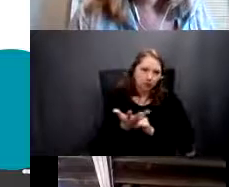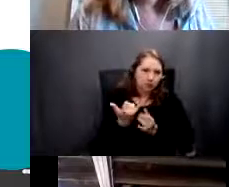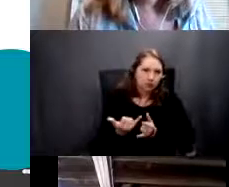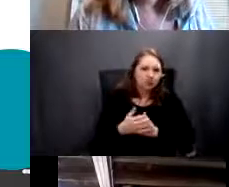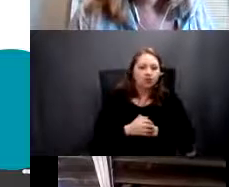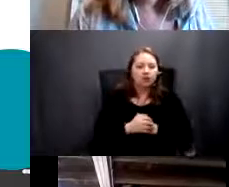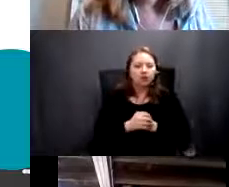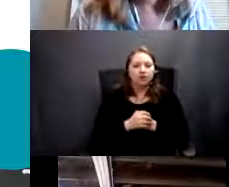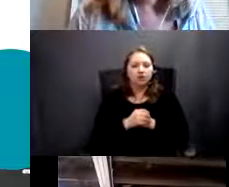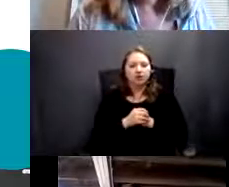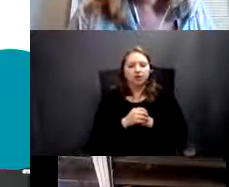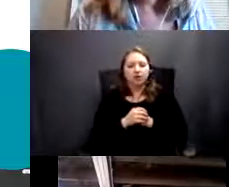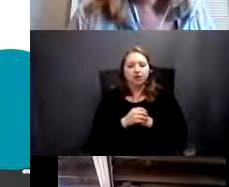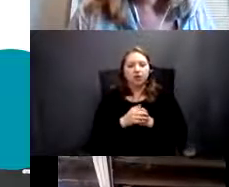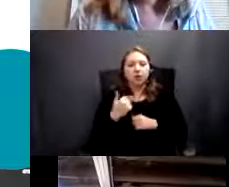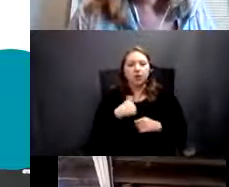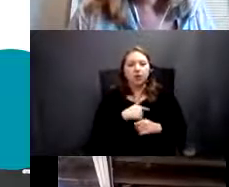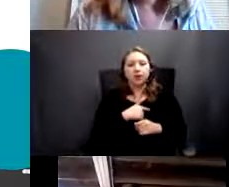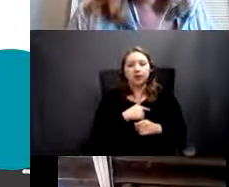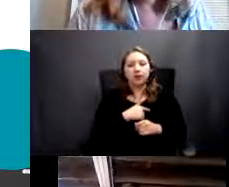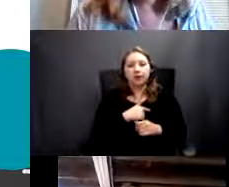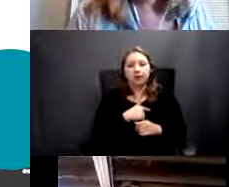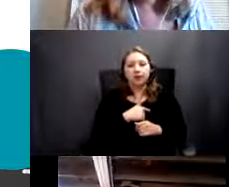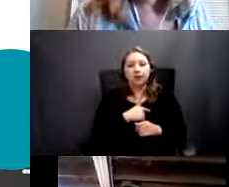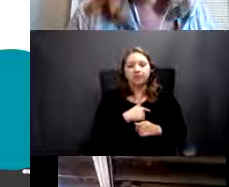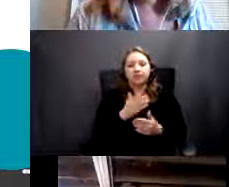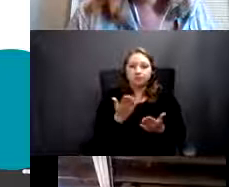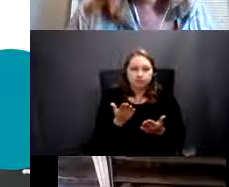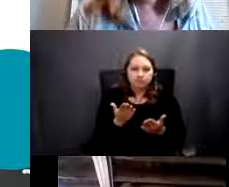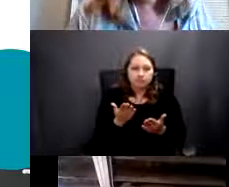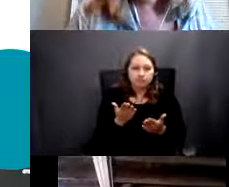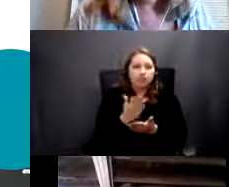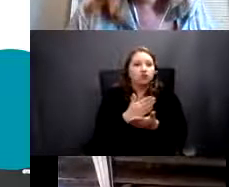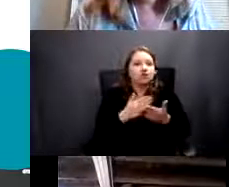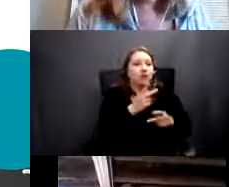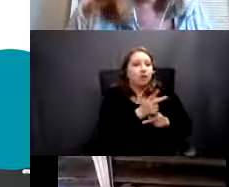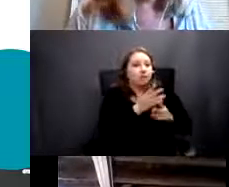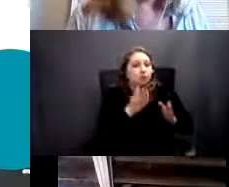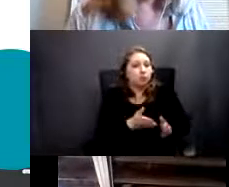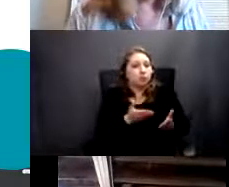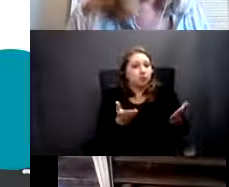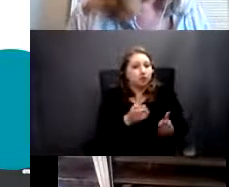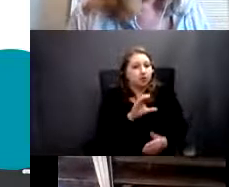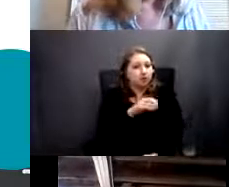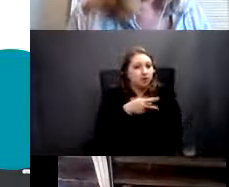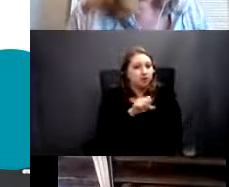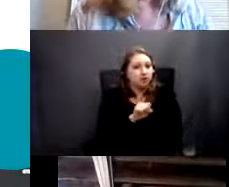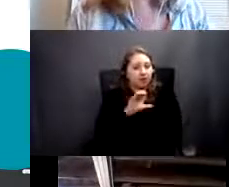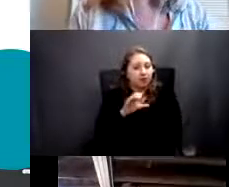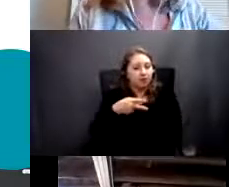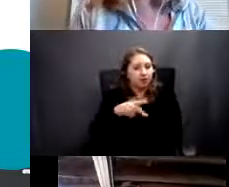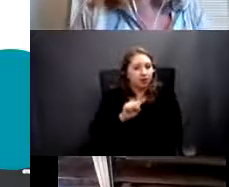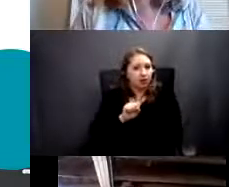we are actually probably moving towards, at least for some of the Supervisors of CPS and CPPS communities of